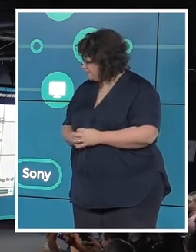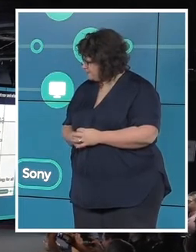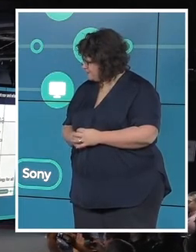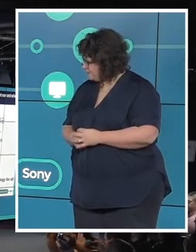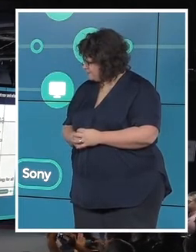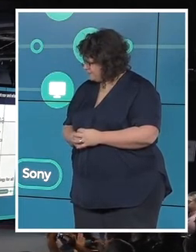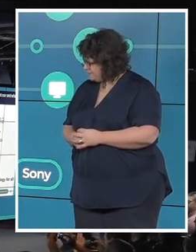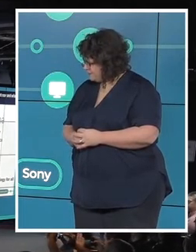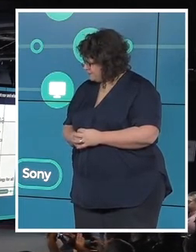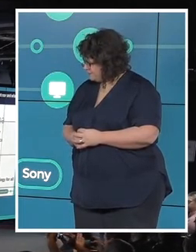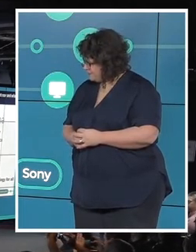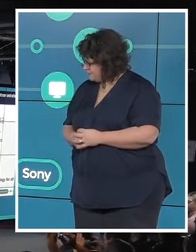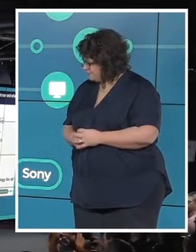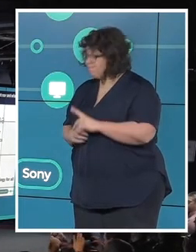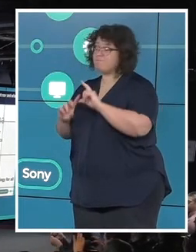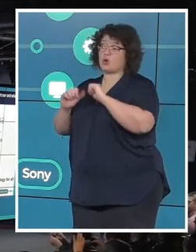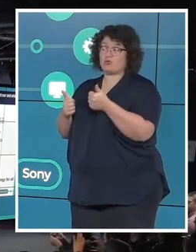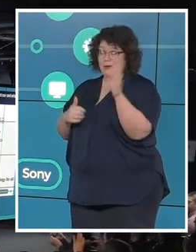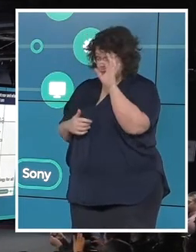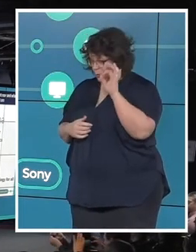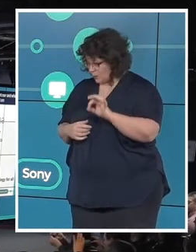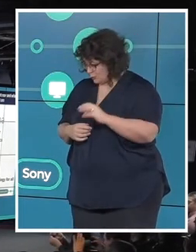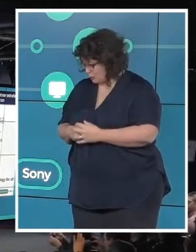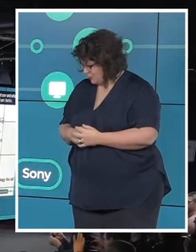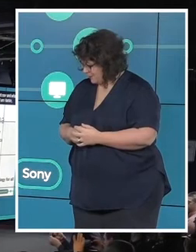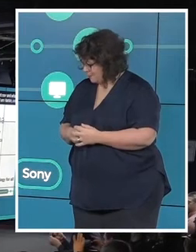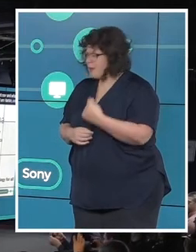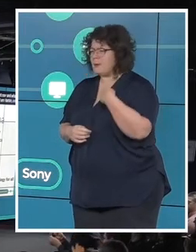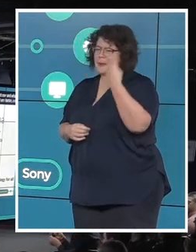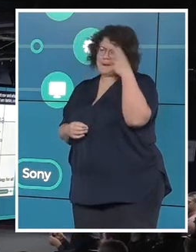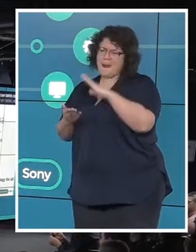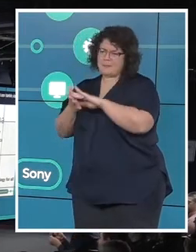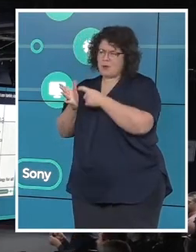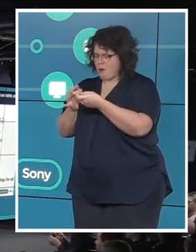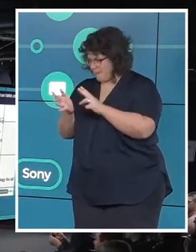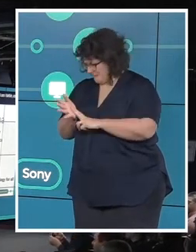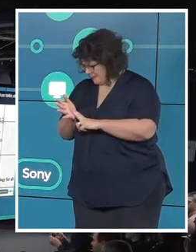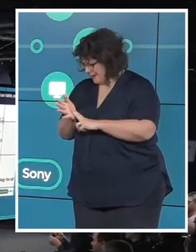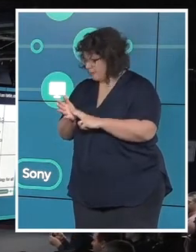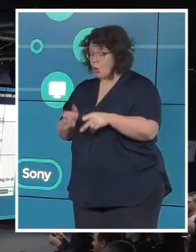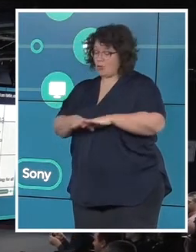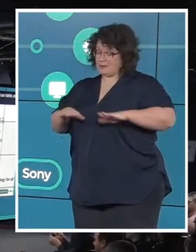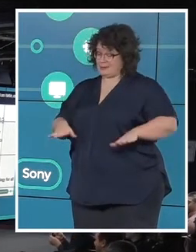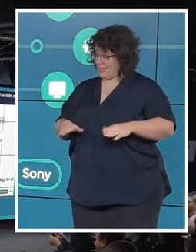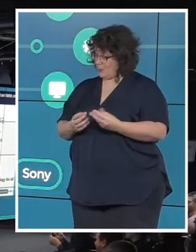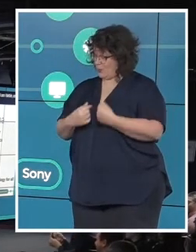eye dog. I also have a Braille computer on my lap, and I don't have a name for the Braille computer.